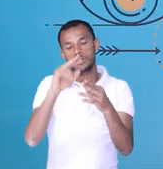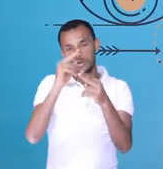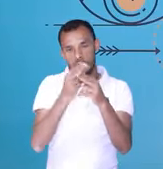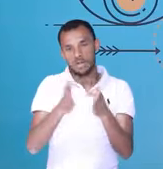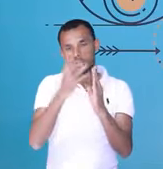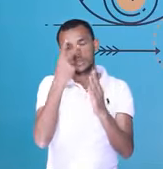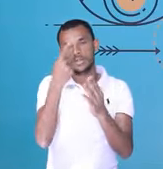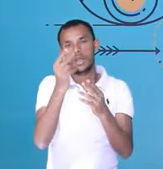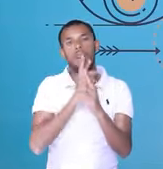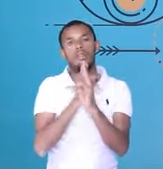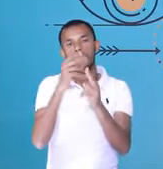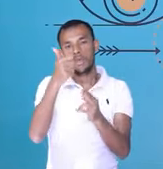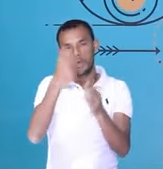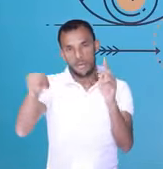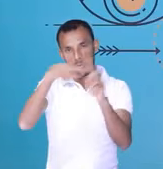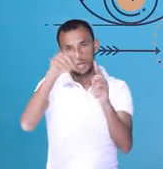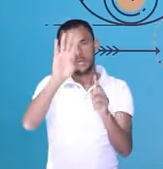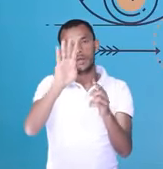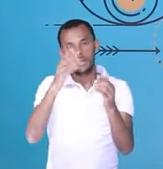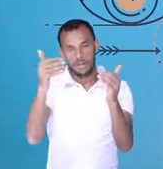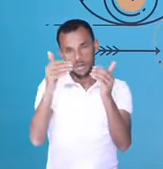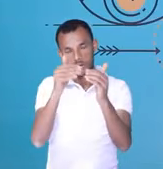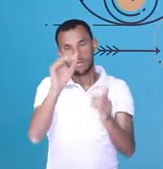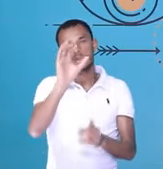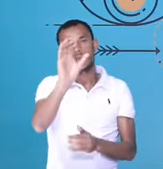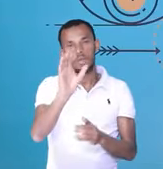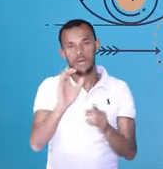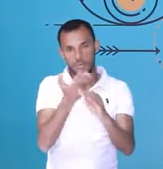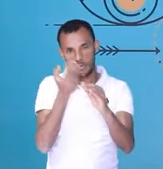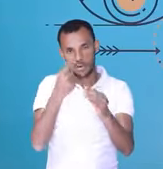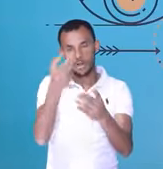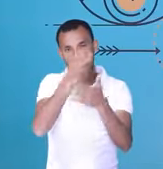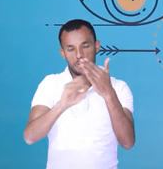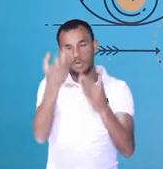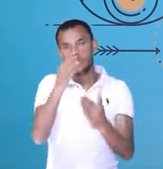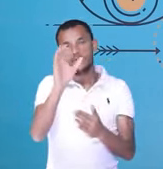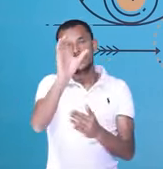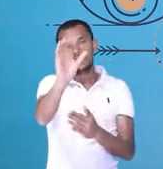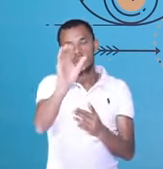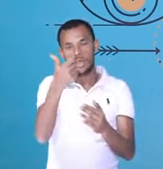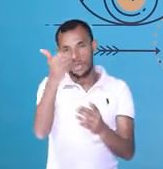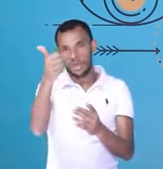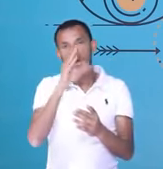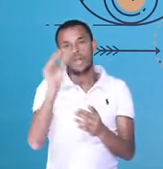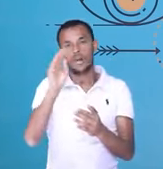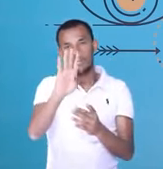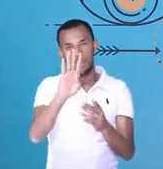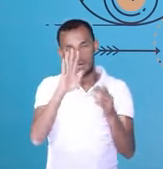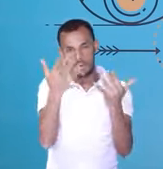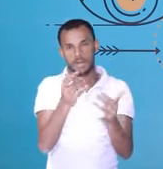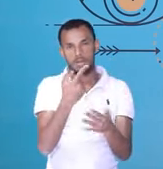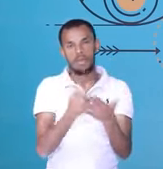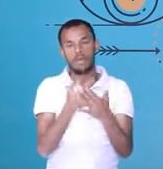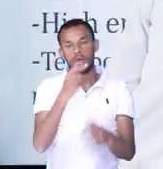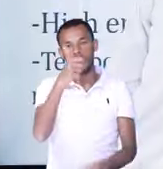Let's take the reactant, for example, A plus B. It gives C. Before the production of C, A and B present here.